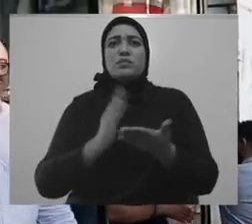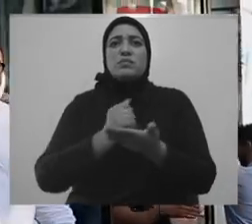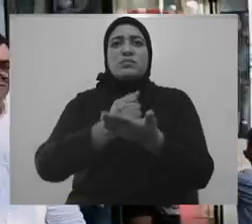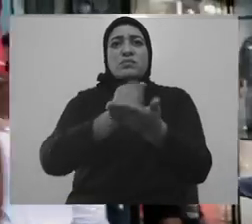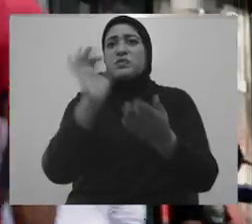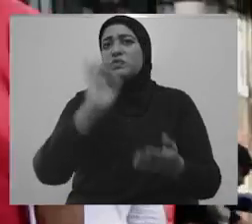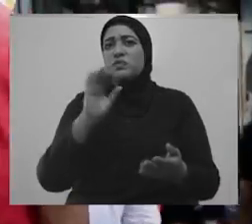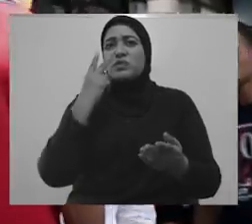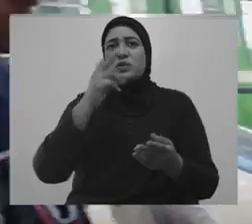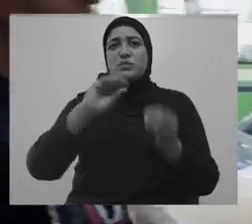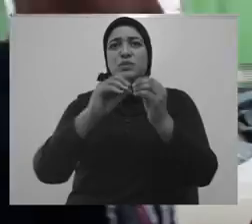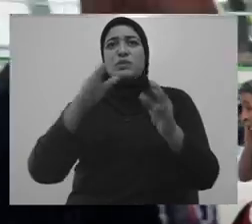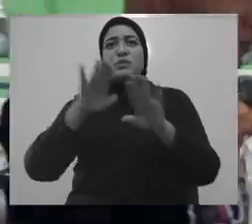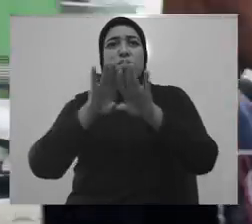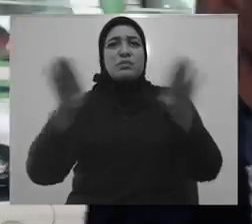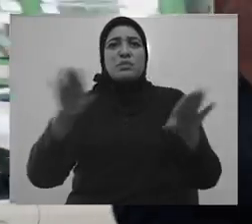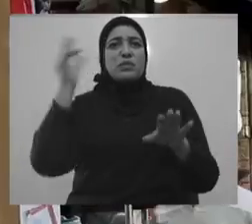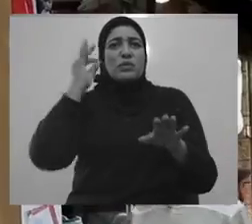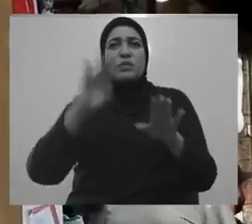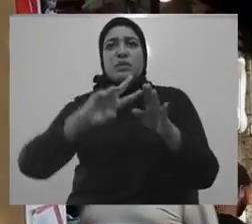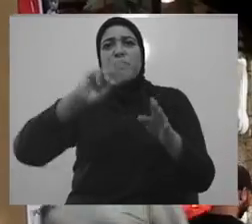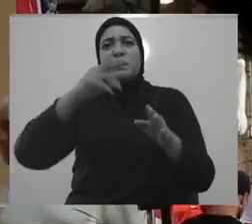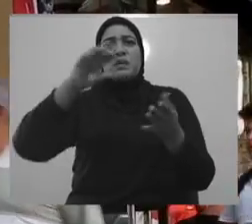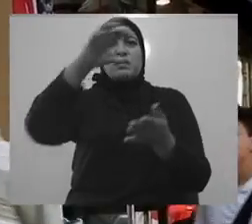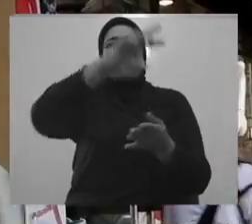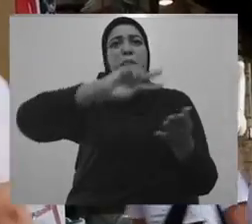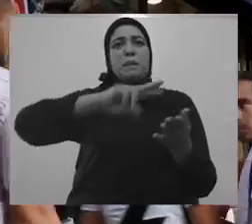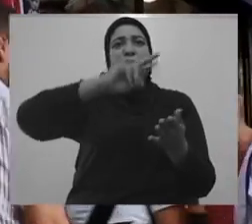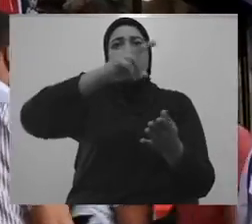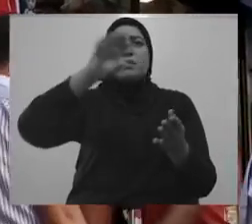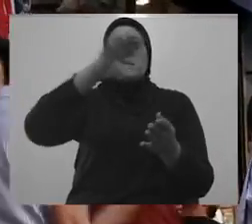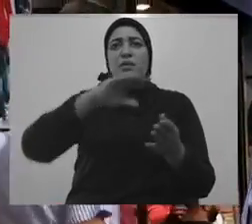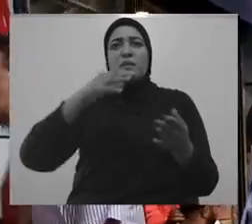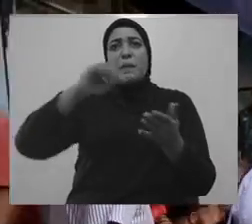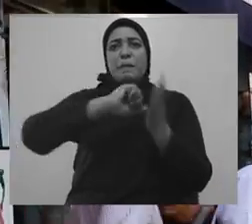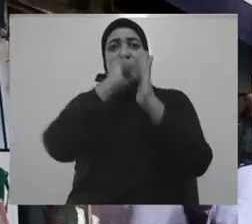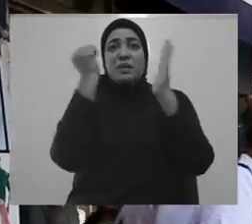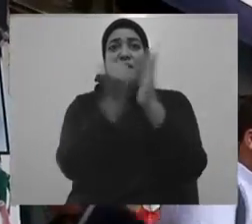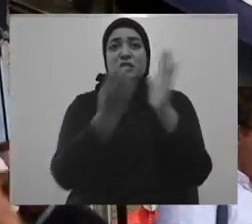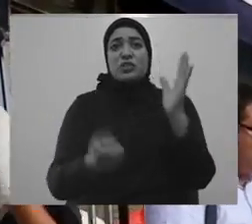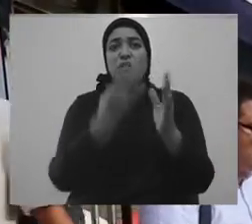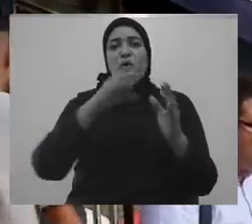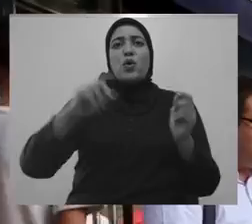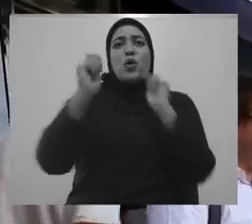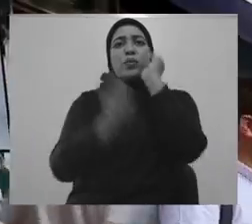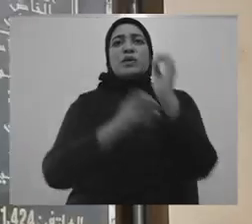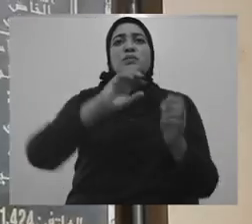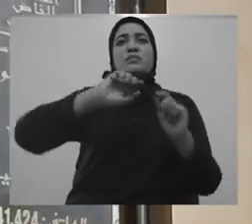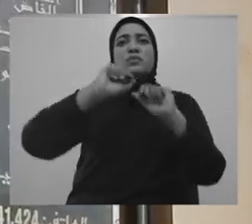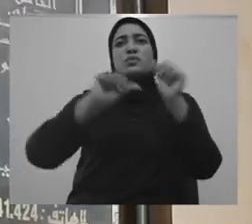the two governors of Bizerte and Manouba. They were interested in urban, urban and rural areas.